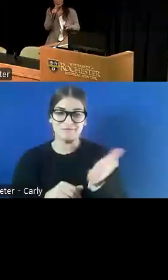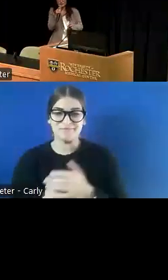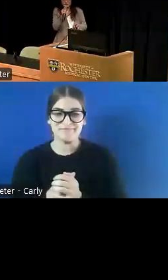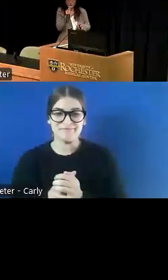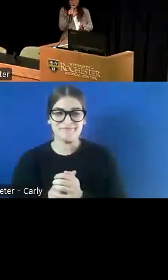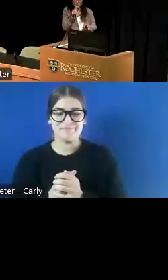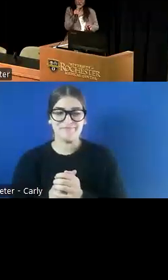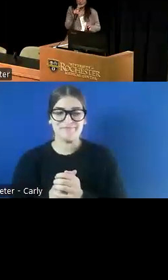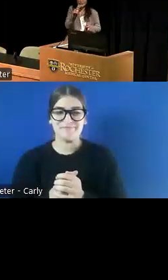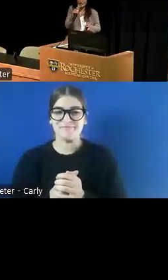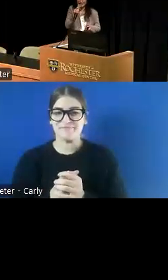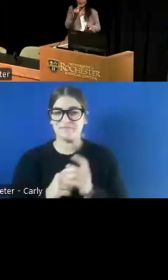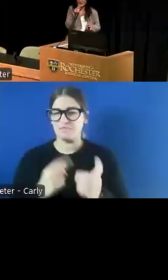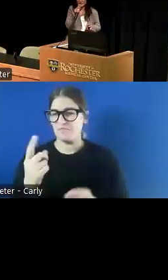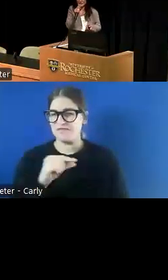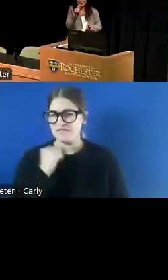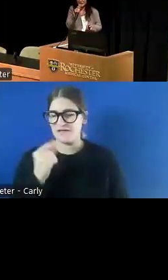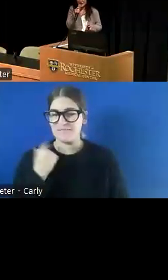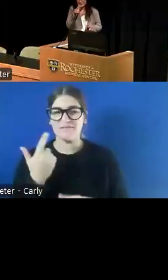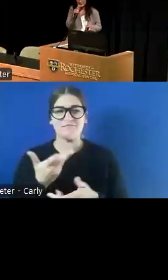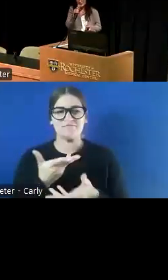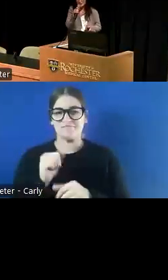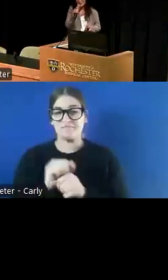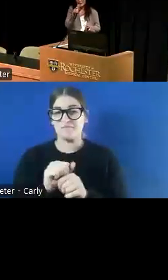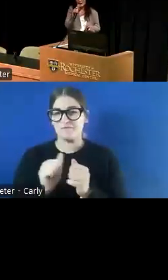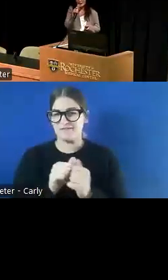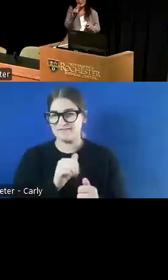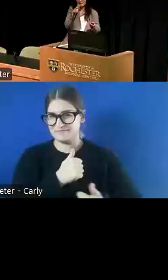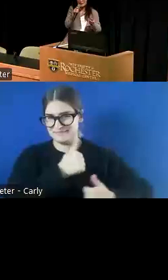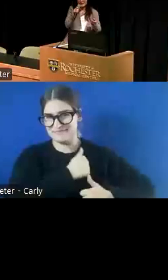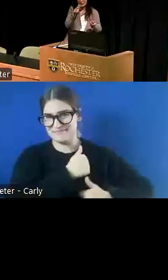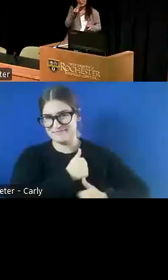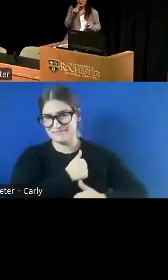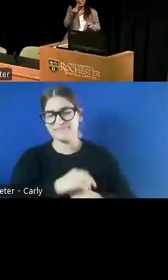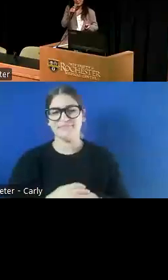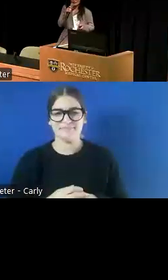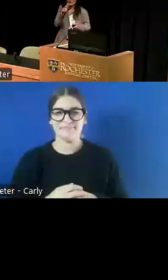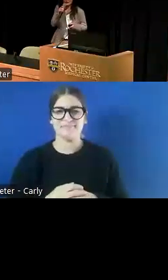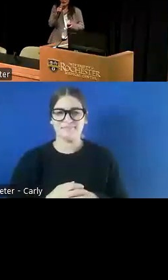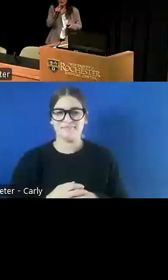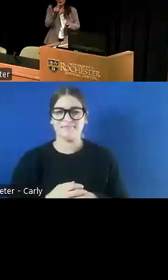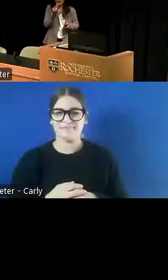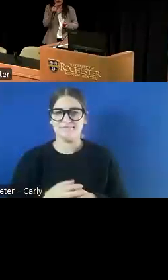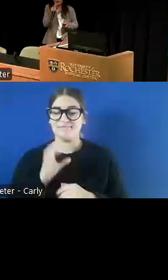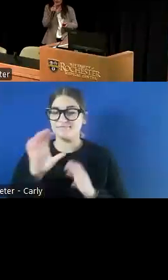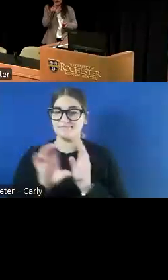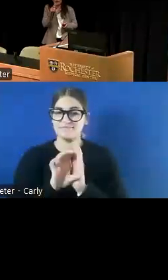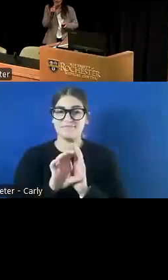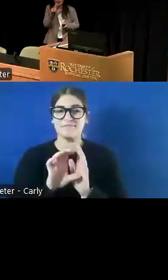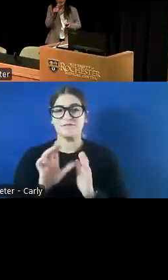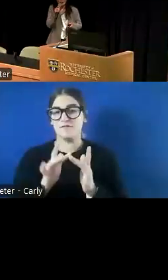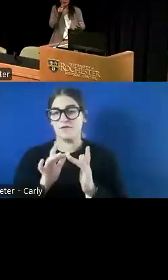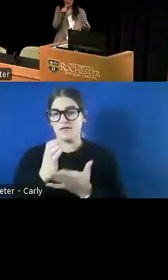Chaplain Charles Vorsogia interacting with our service member, and some pictures of our Chaplain's Care online